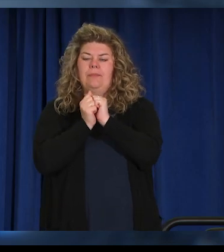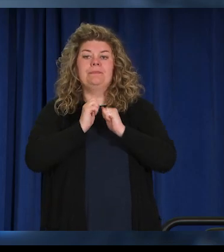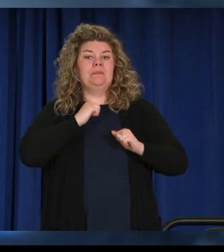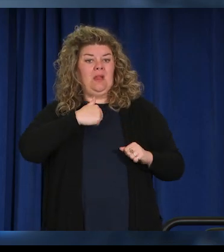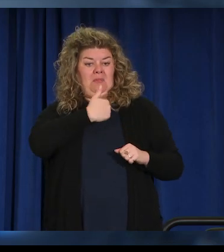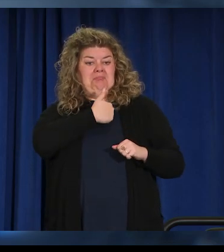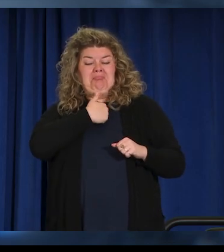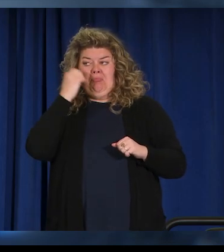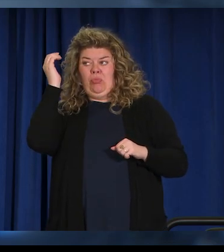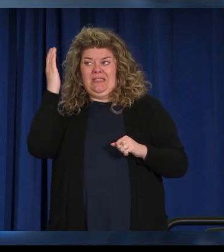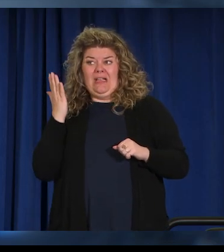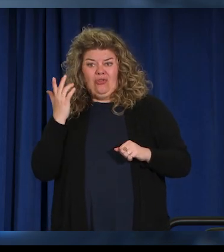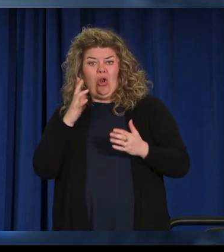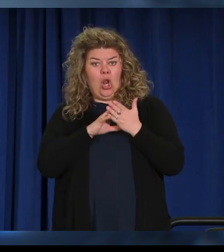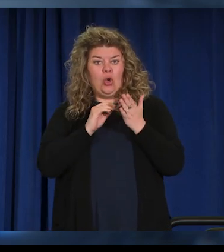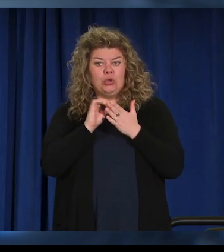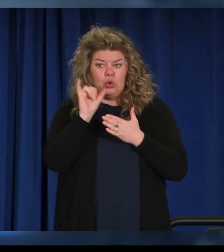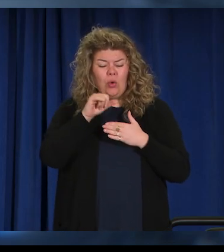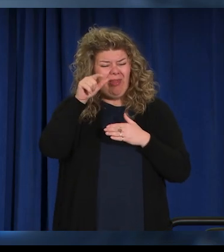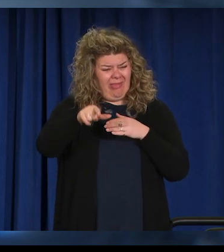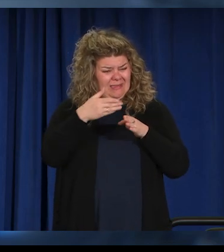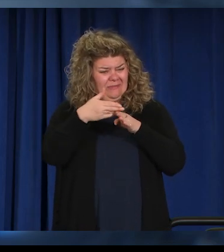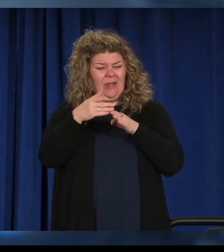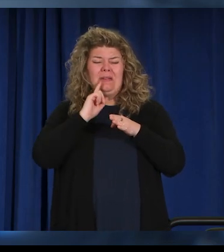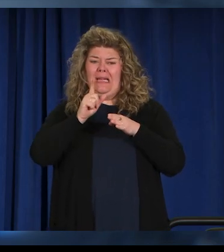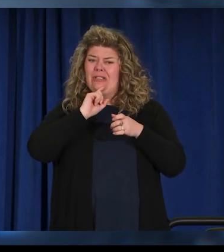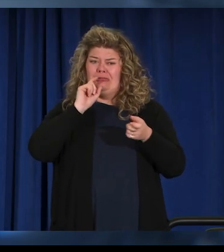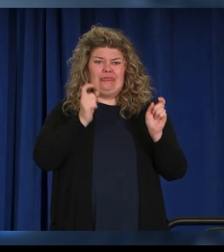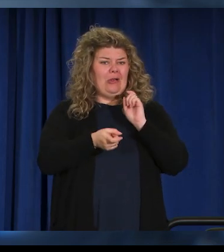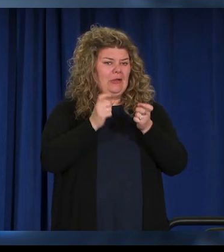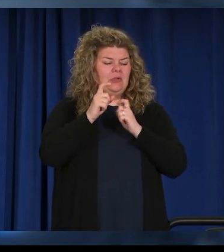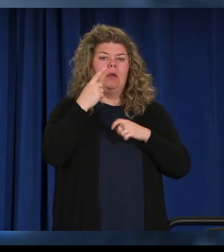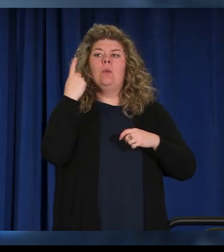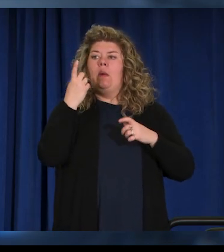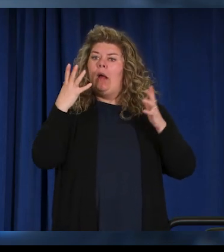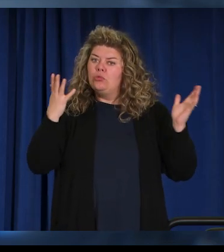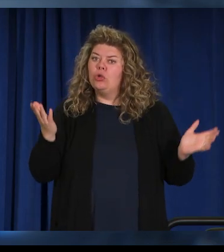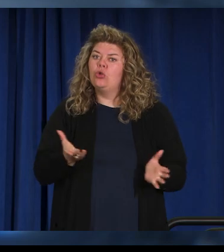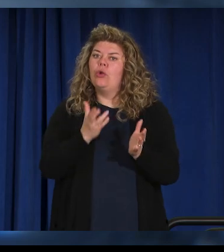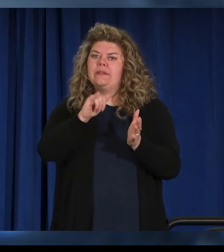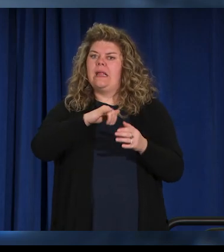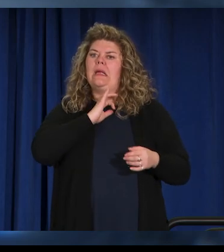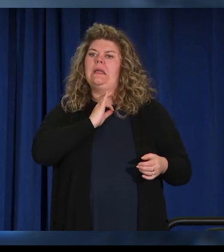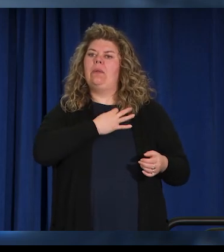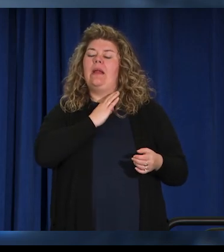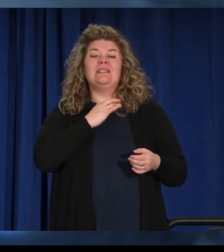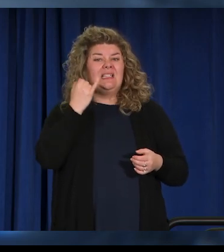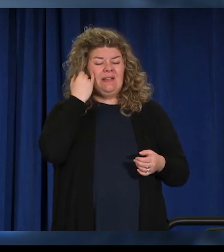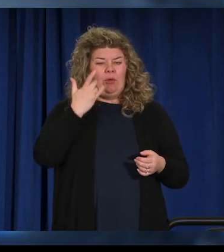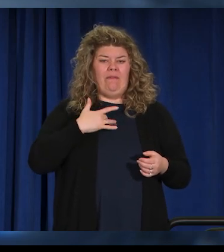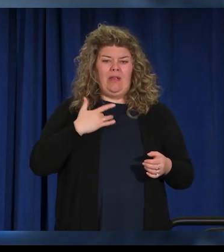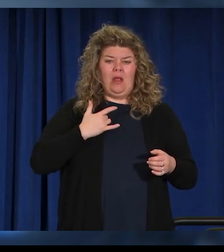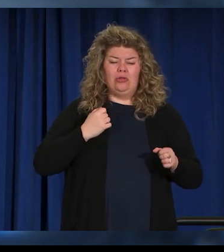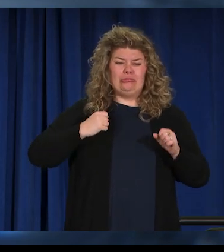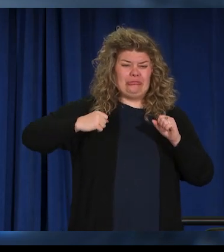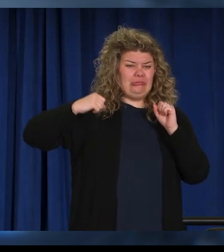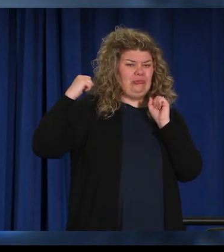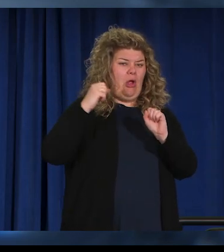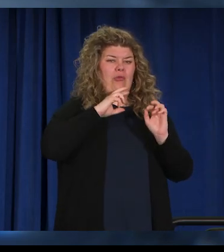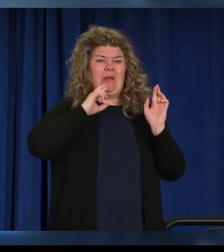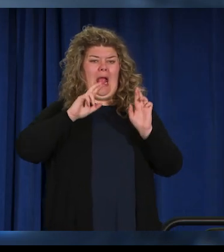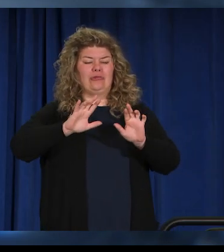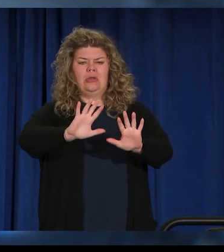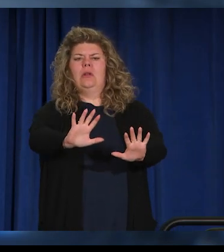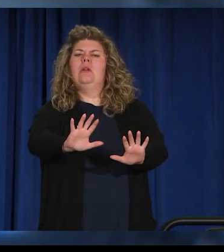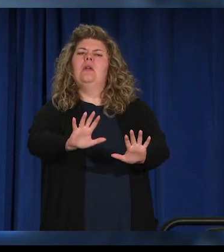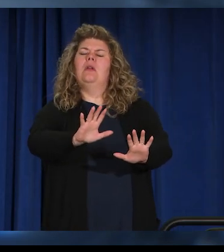learning too, understanding that this field is always evolving, and we're encouraging curiosity. If you feel a strong reaction to something, take a moment to